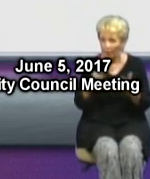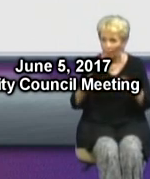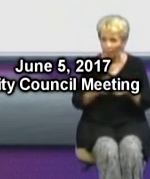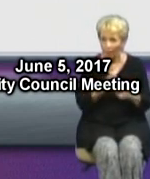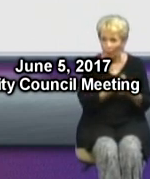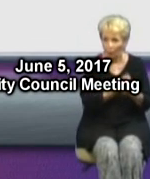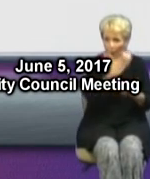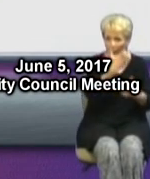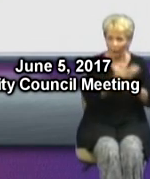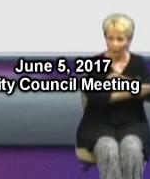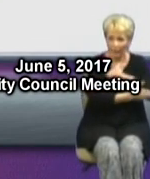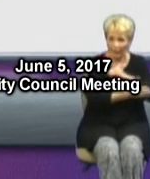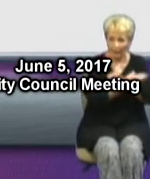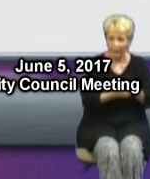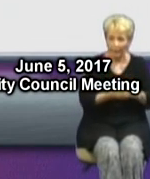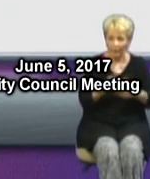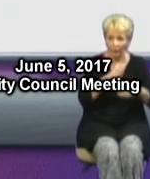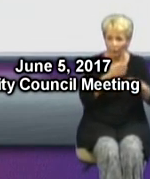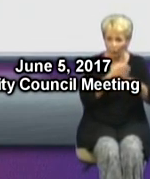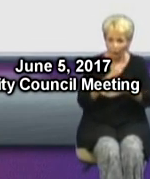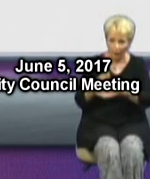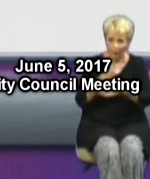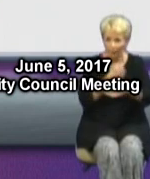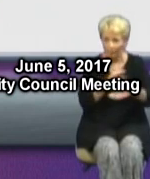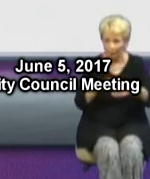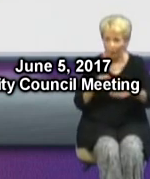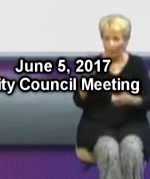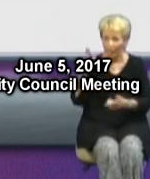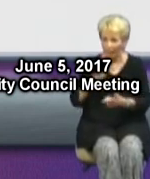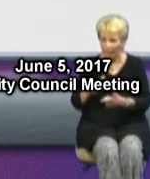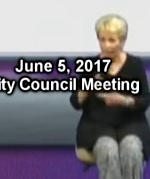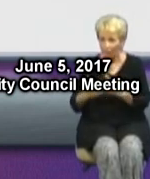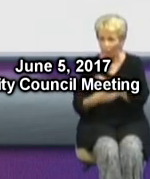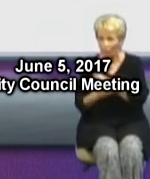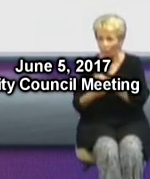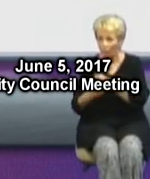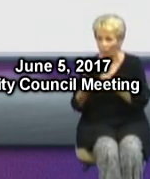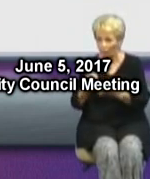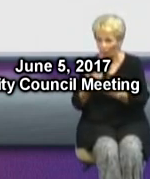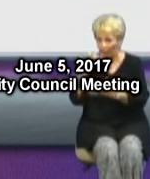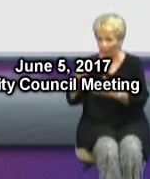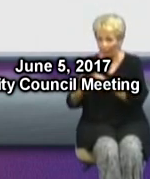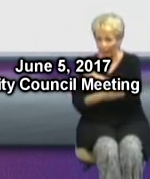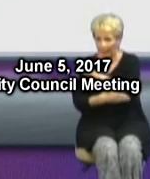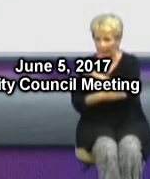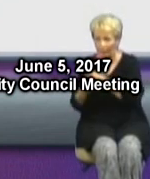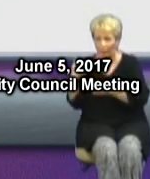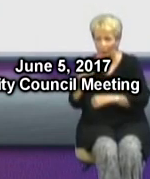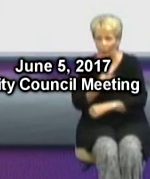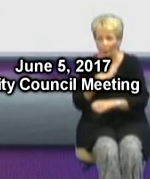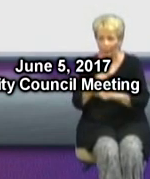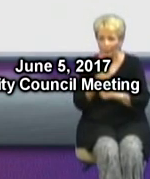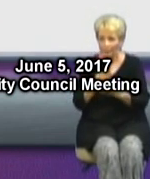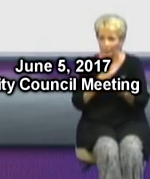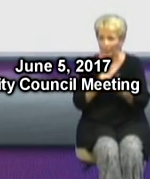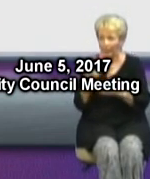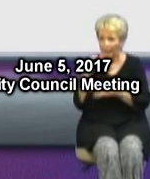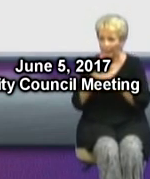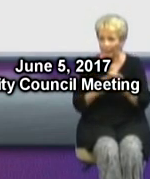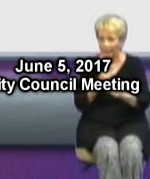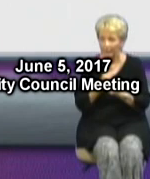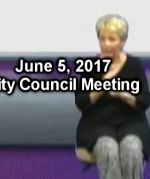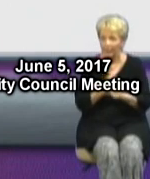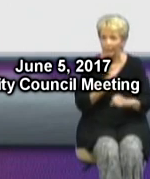wealthier counties and redistributing to the less wealthy counties. We did get a little bit of that last year, and sales